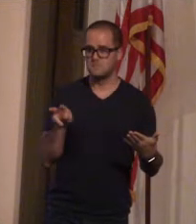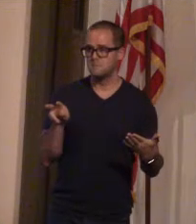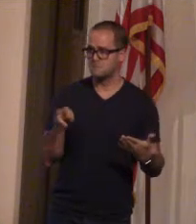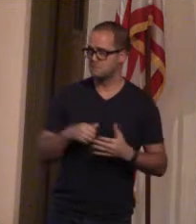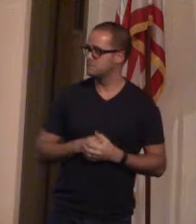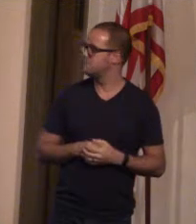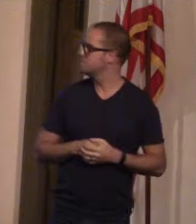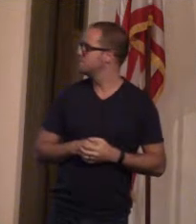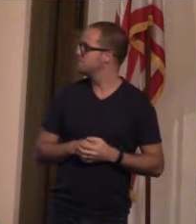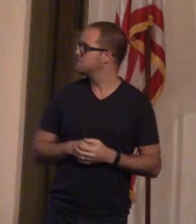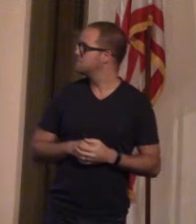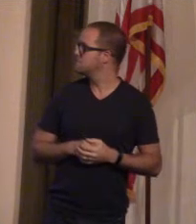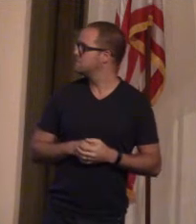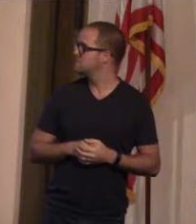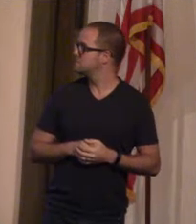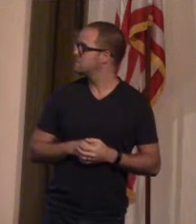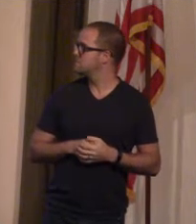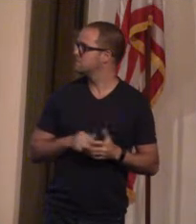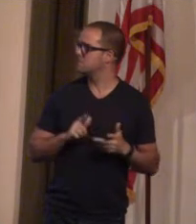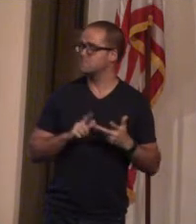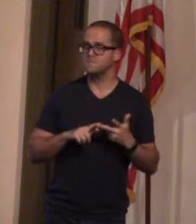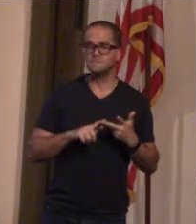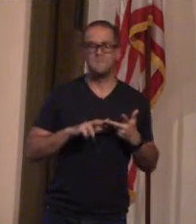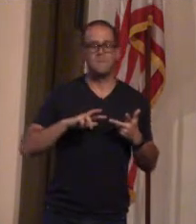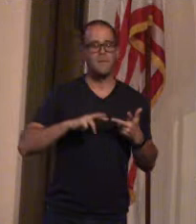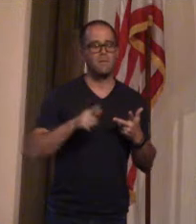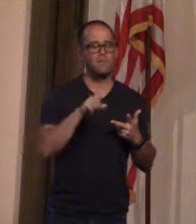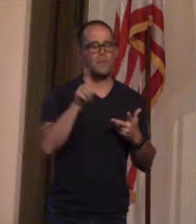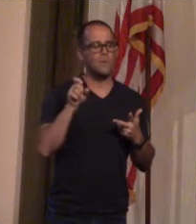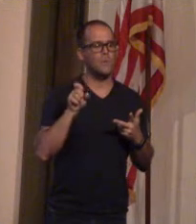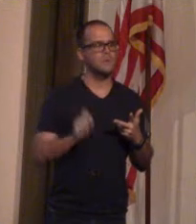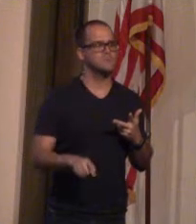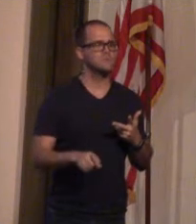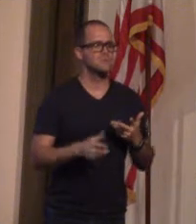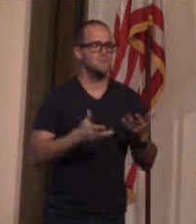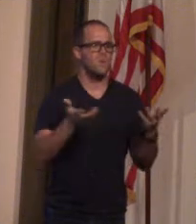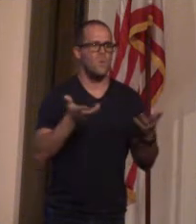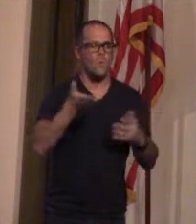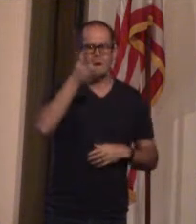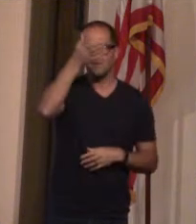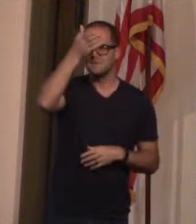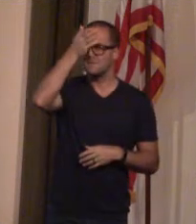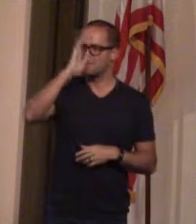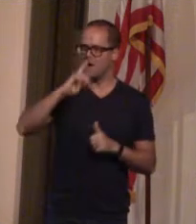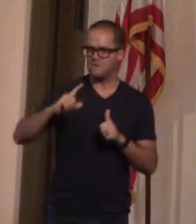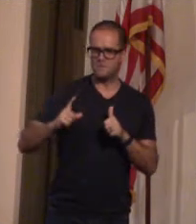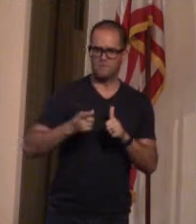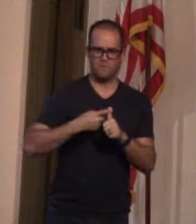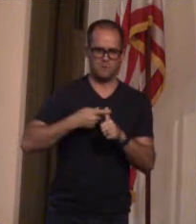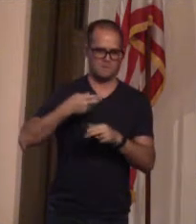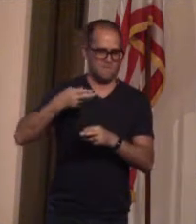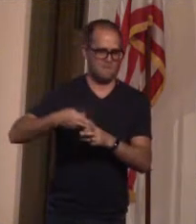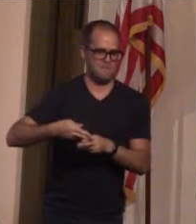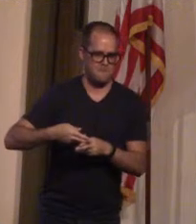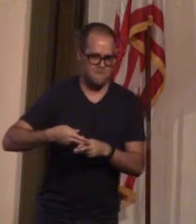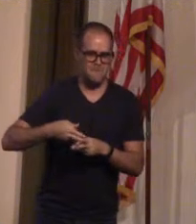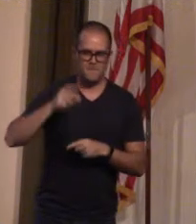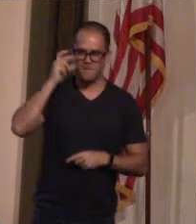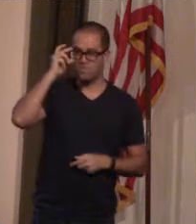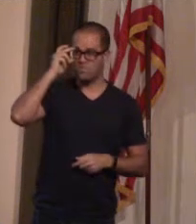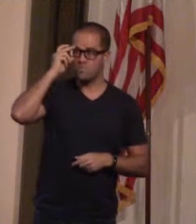how many seconds are there in a year? Here's your calculator. Forrest looks at the calculator, looks at St. Peter, looks at the calculator.